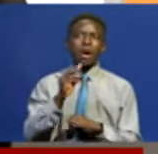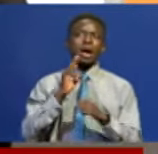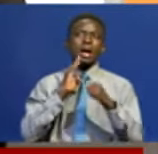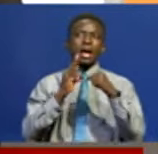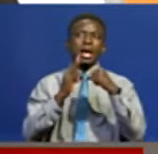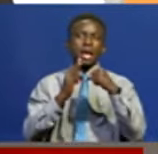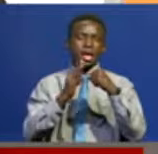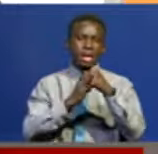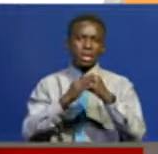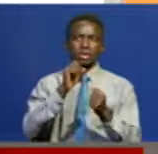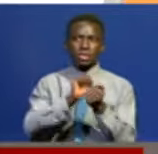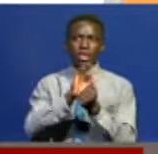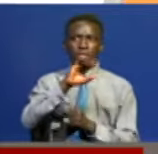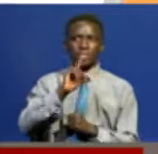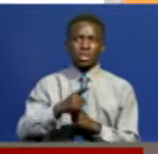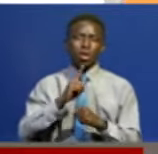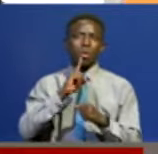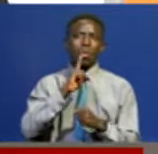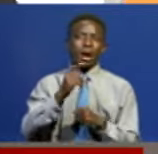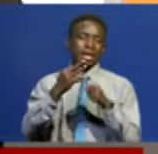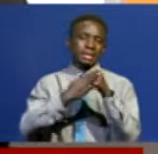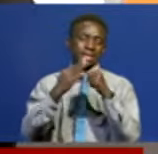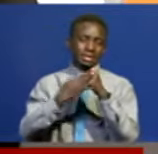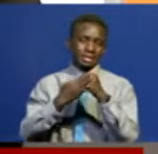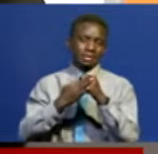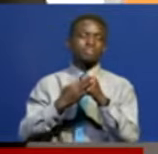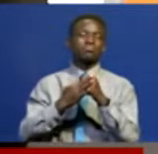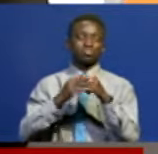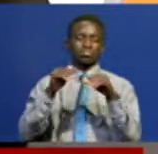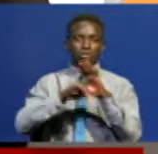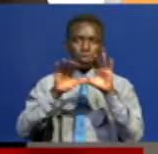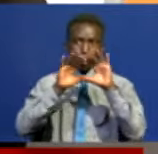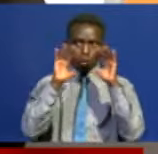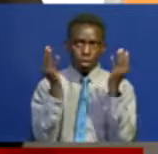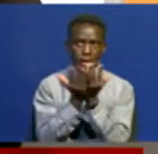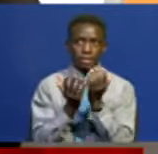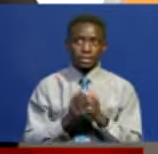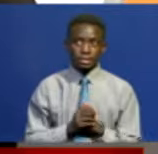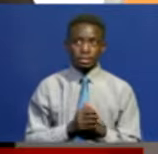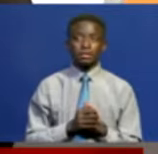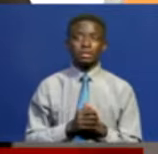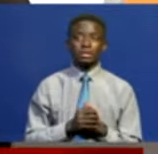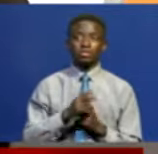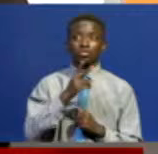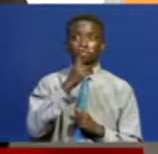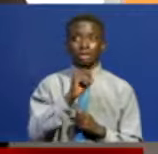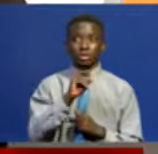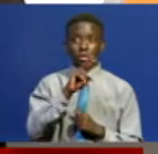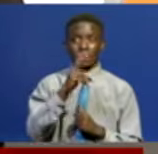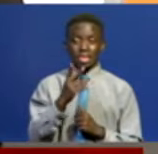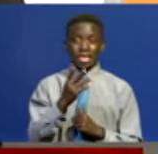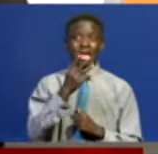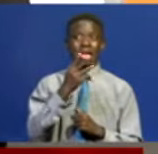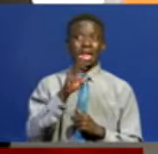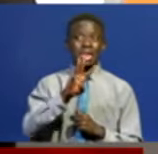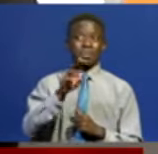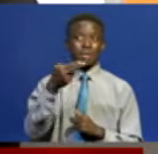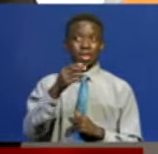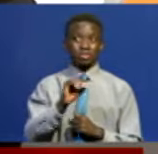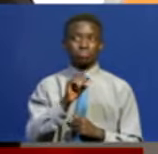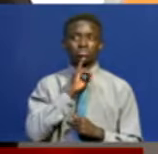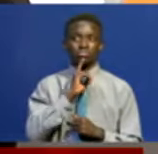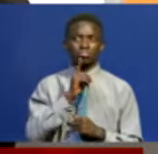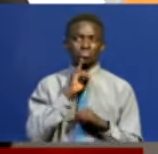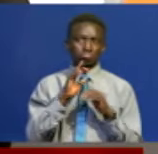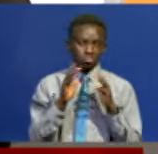1,813,188 globally. By May 5th, 2023, WHO declared COVID-19 no longer a